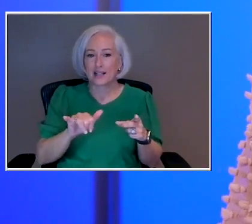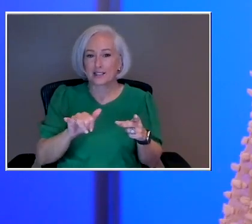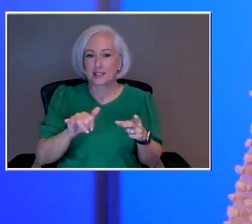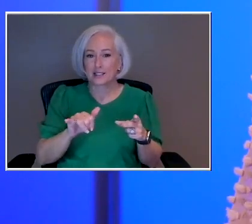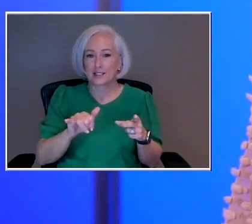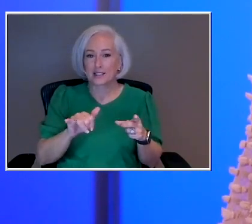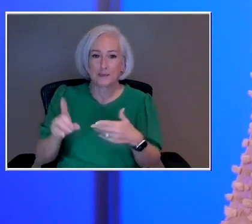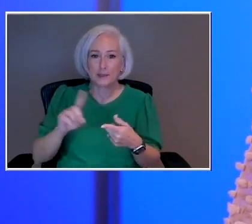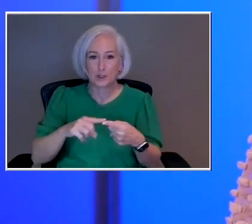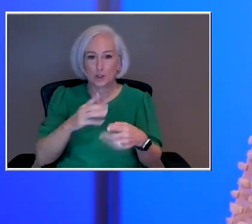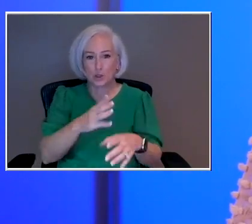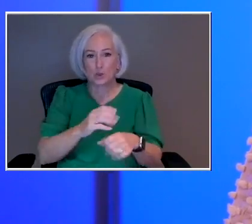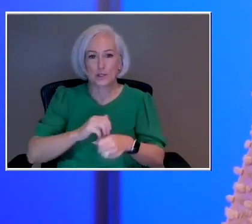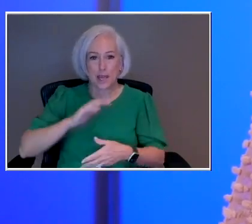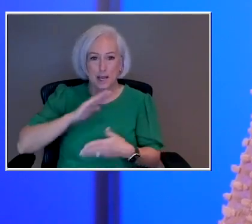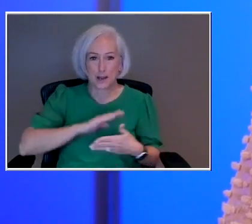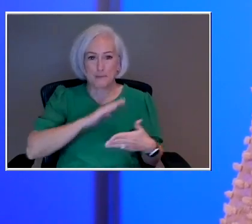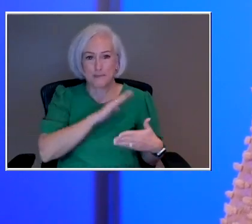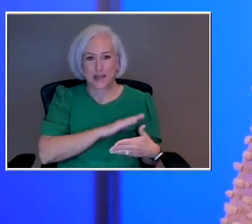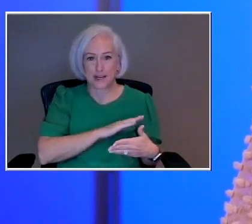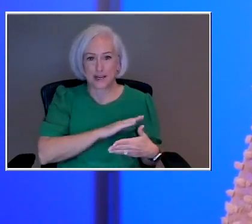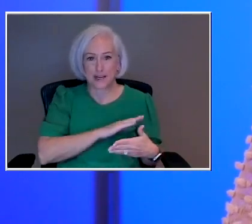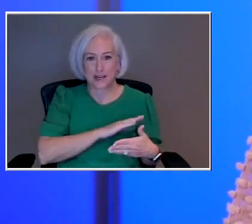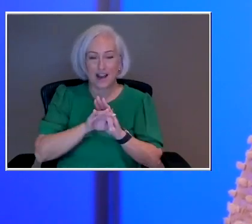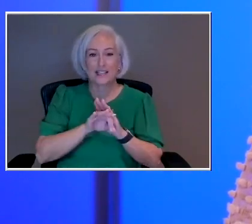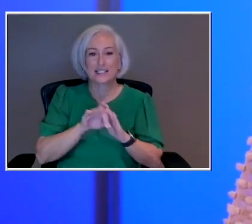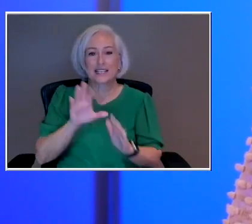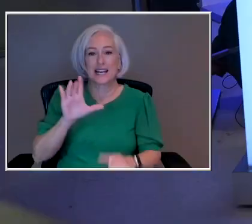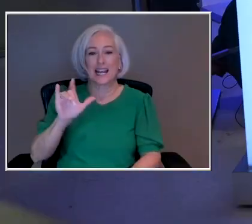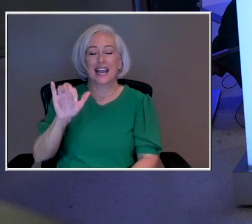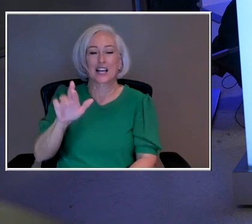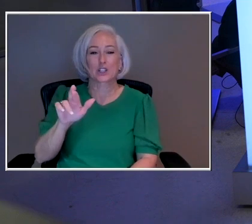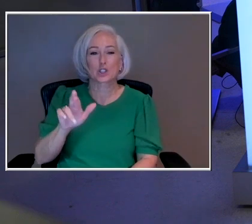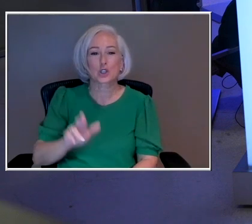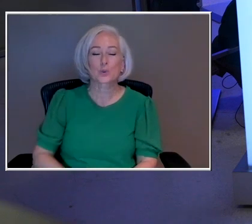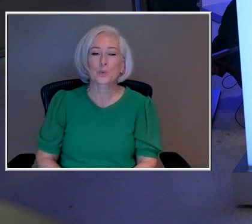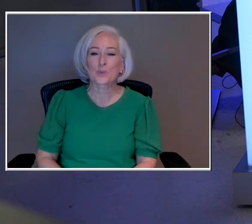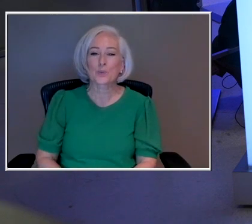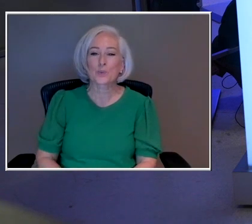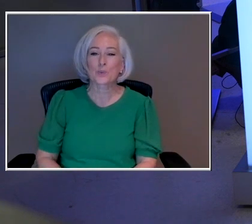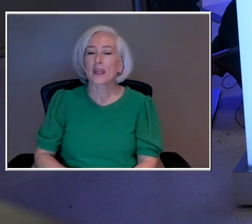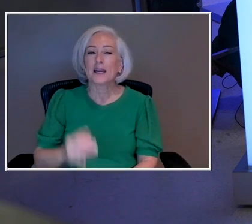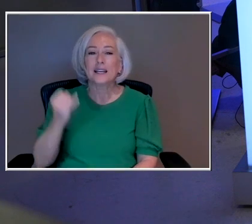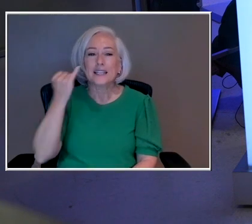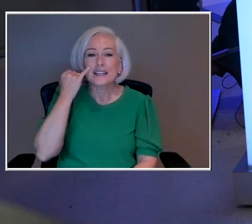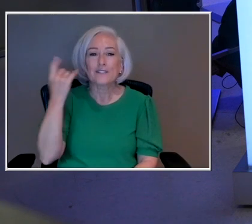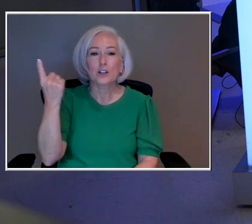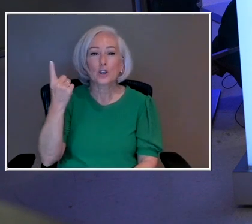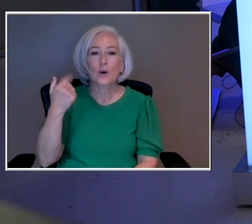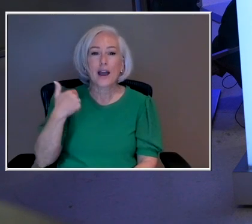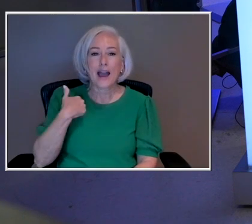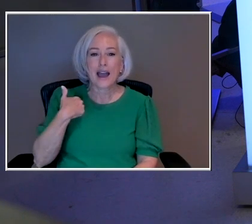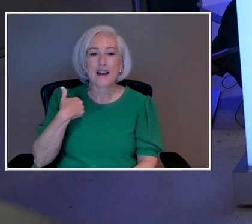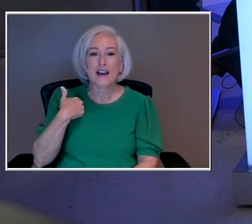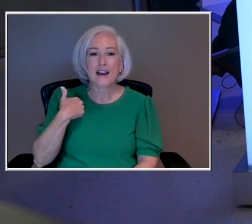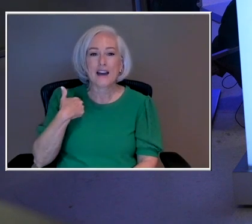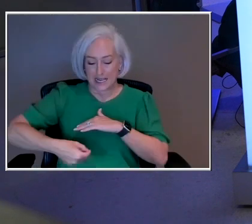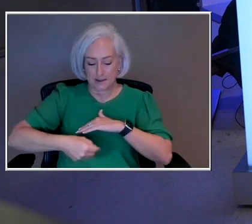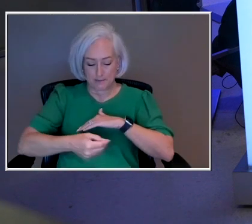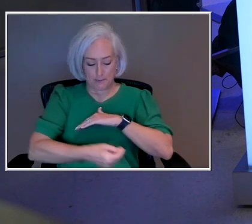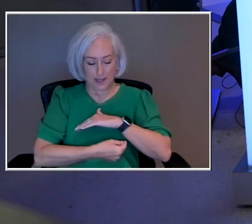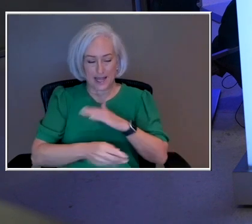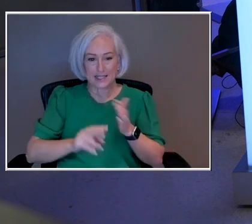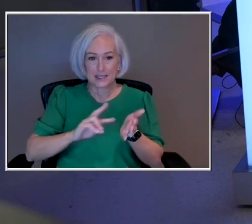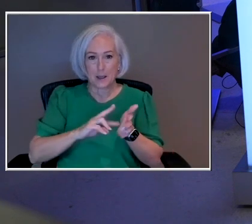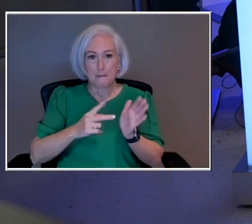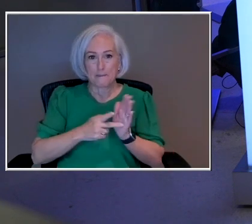a mammogram and detecting my cancer. So, So does somebody with implants have no breast tissue and could they